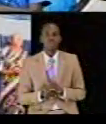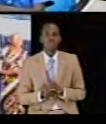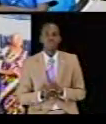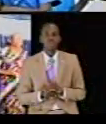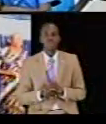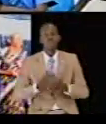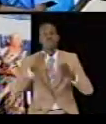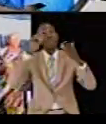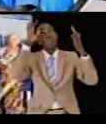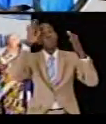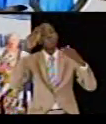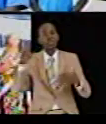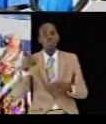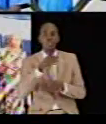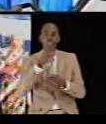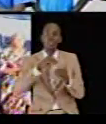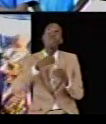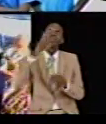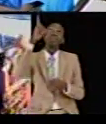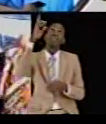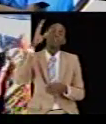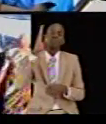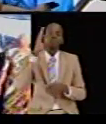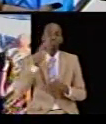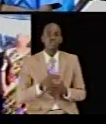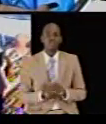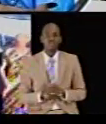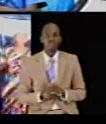Hope thou in God.